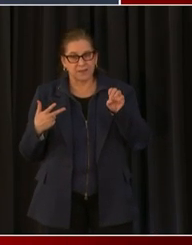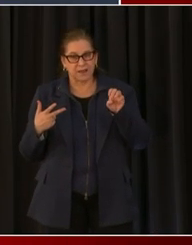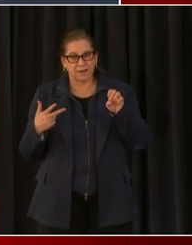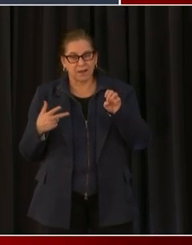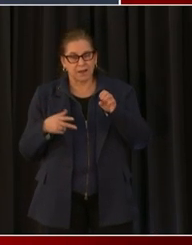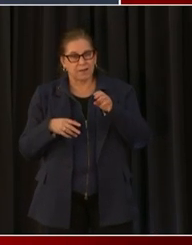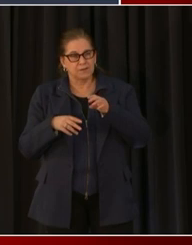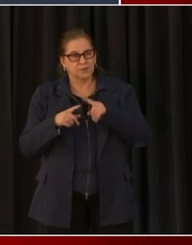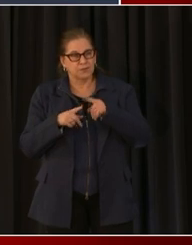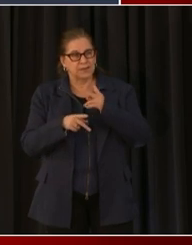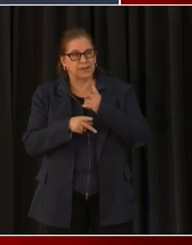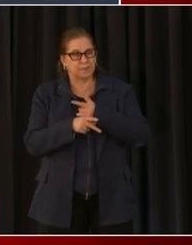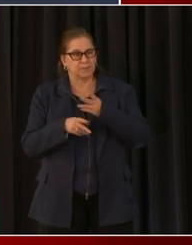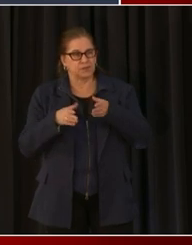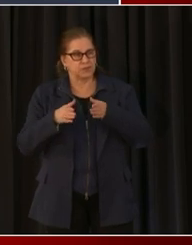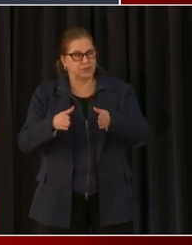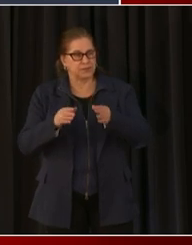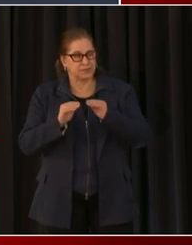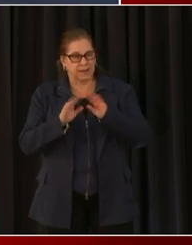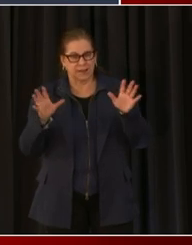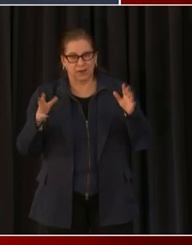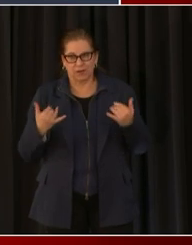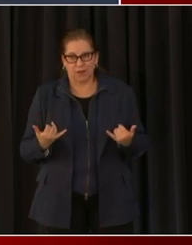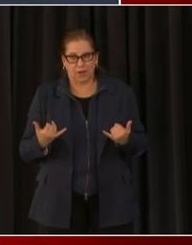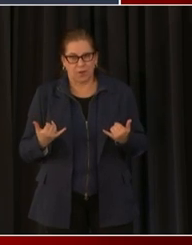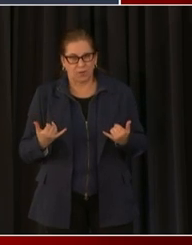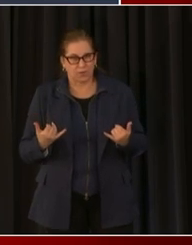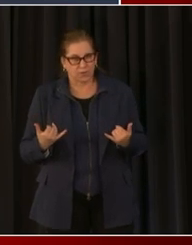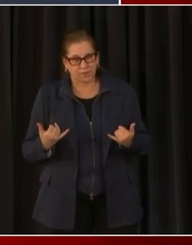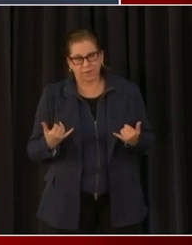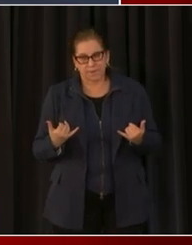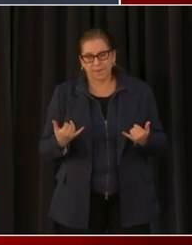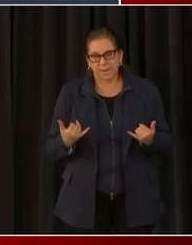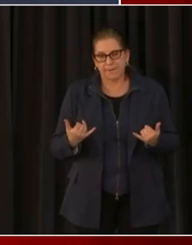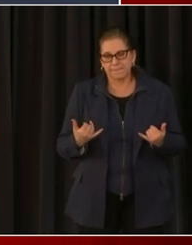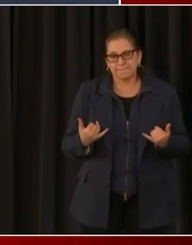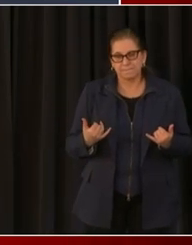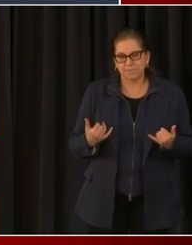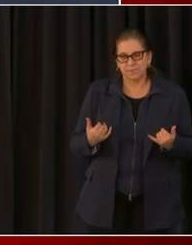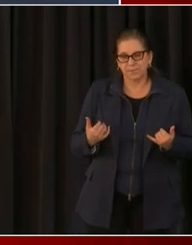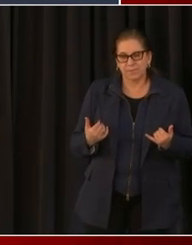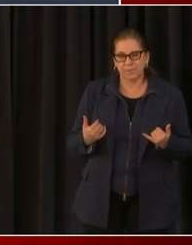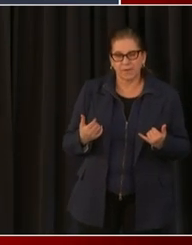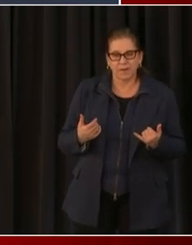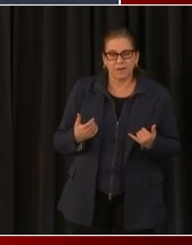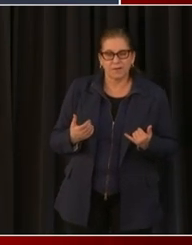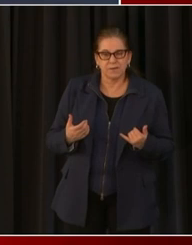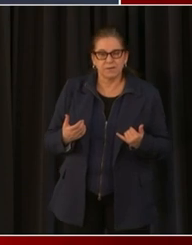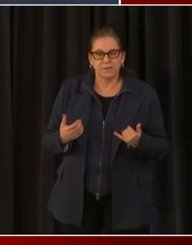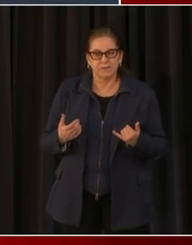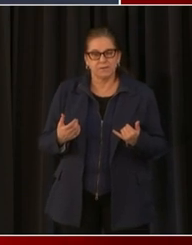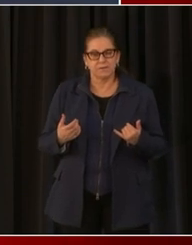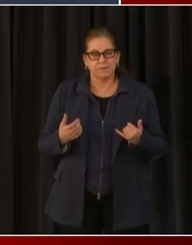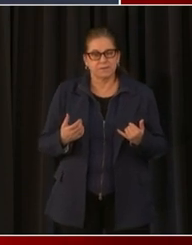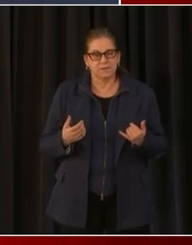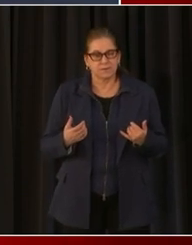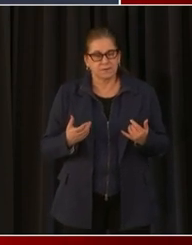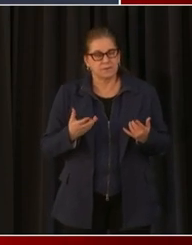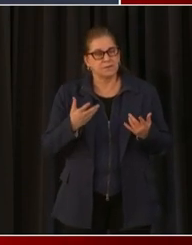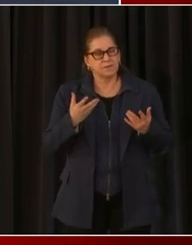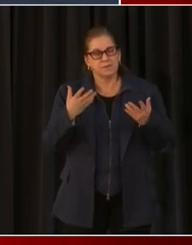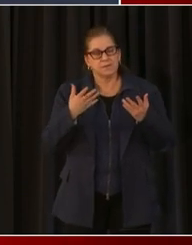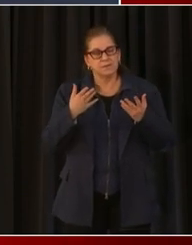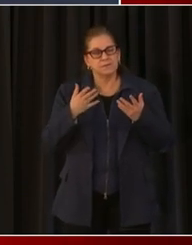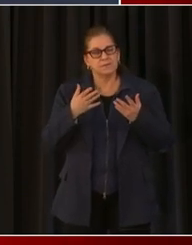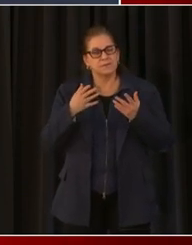clear today. Sure. And then in addition to that, just also what went into the thought process of closing testing for the virus